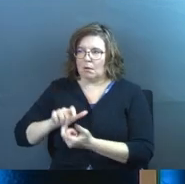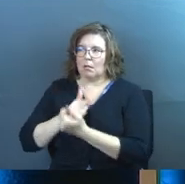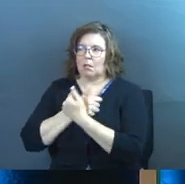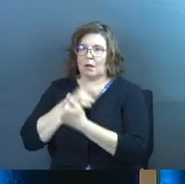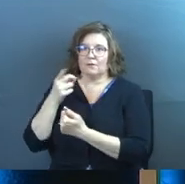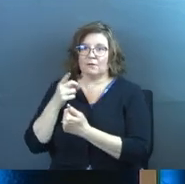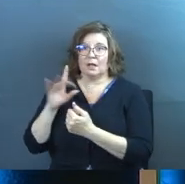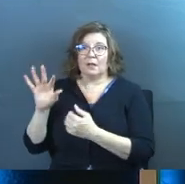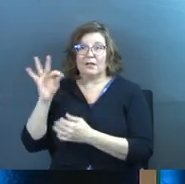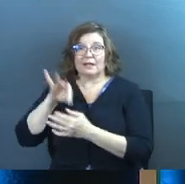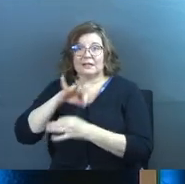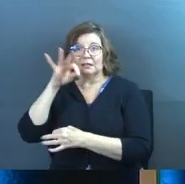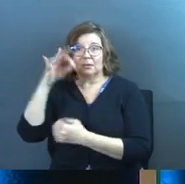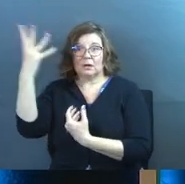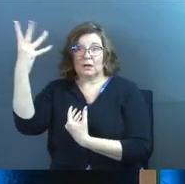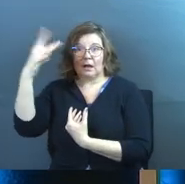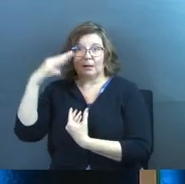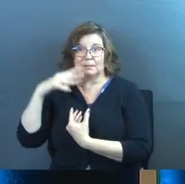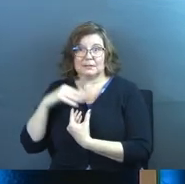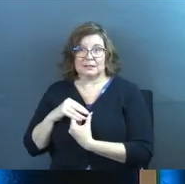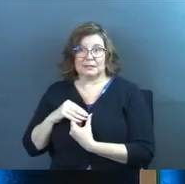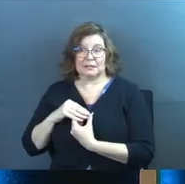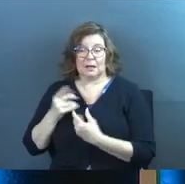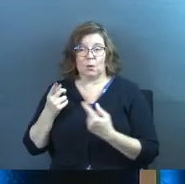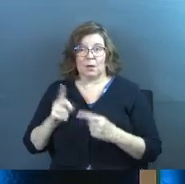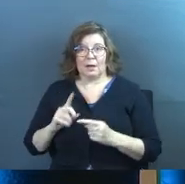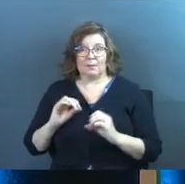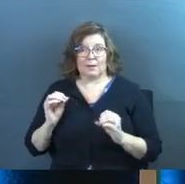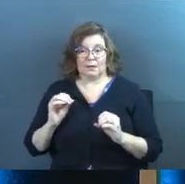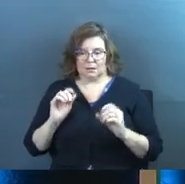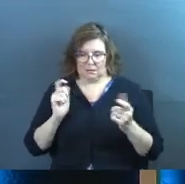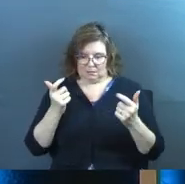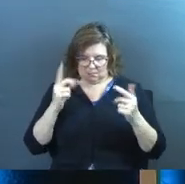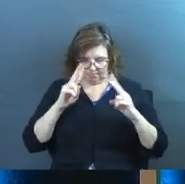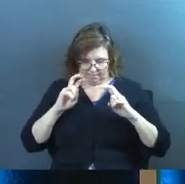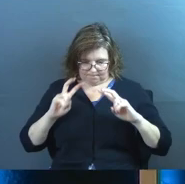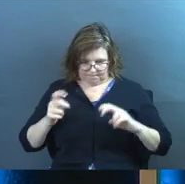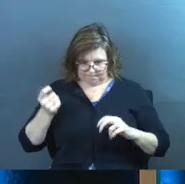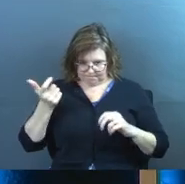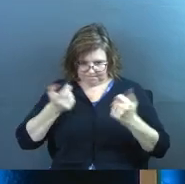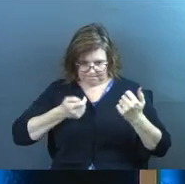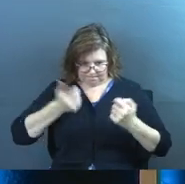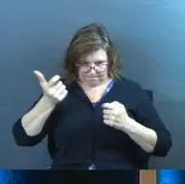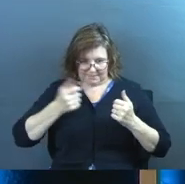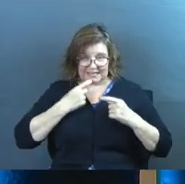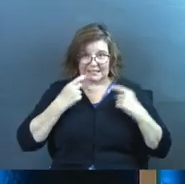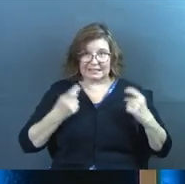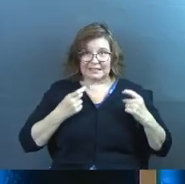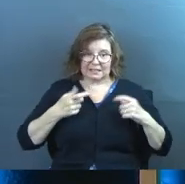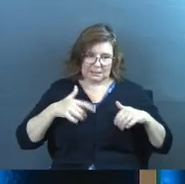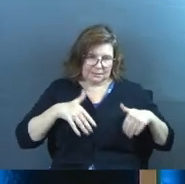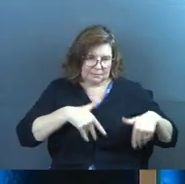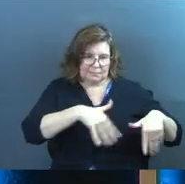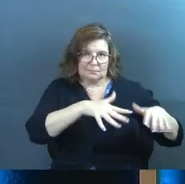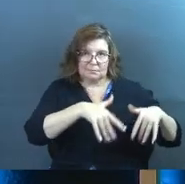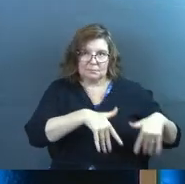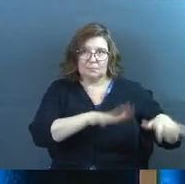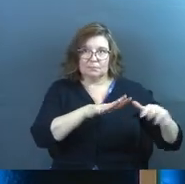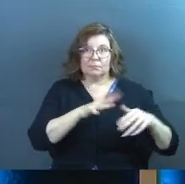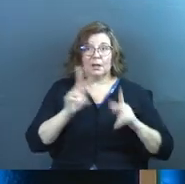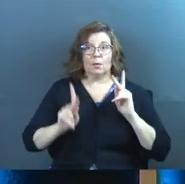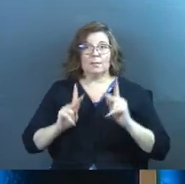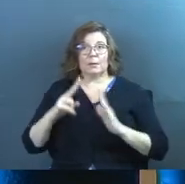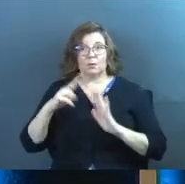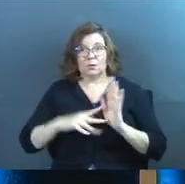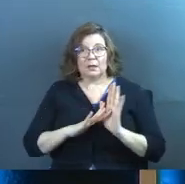fruit of the Spirit comes in your life. And what happens is there's no room for the sins anymore because he drives them out. And that's why people read